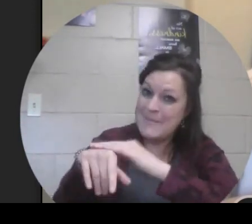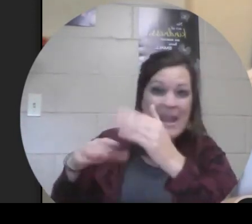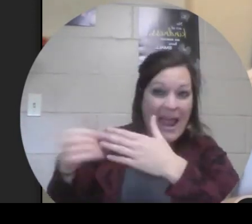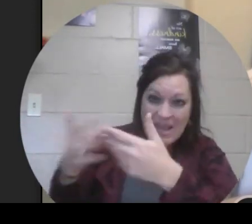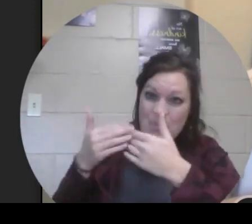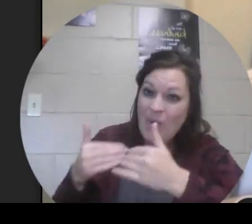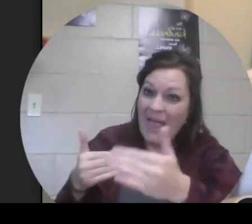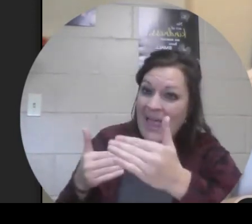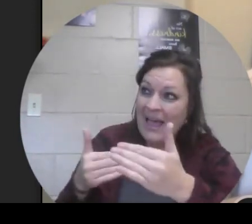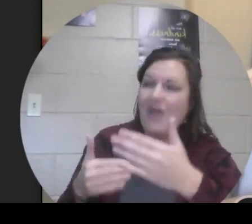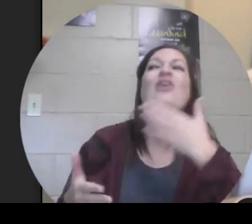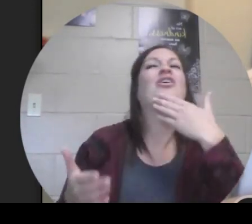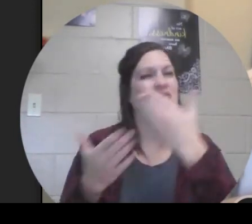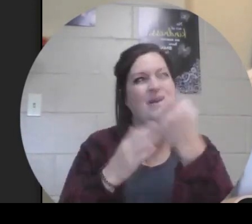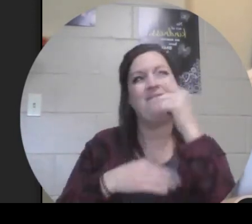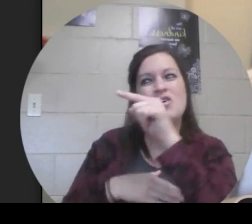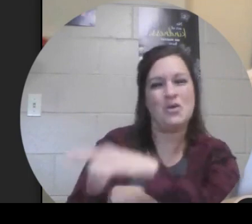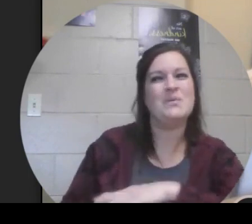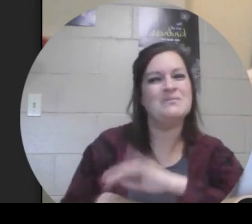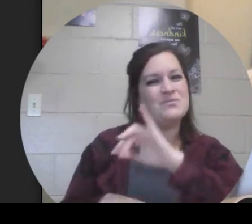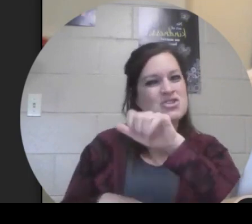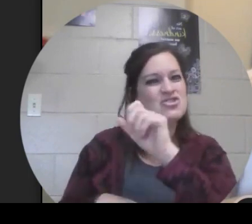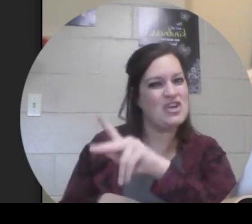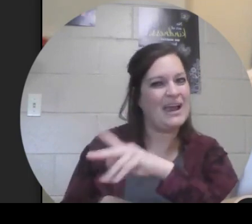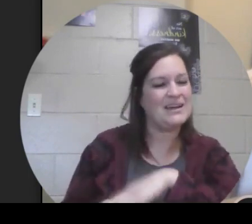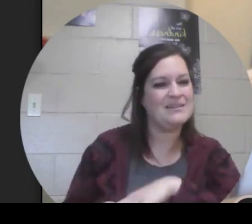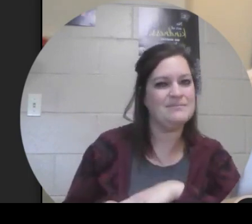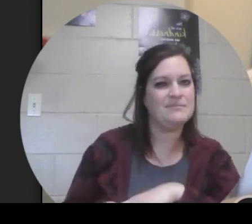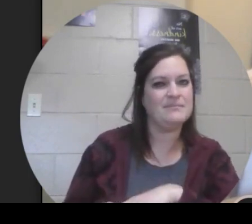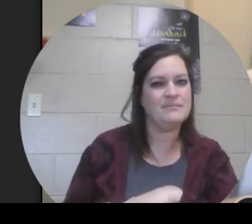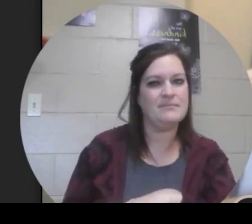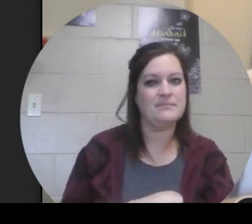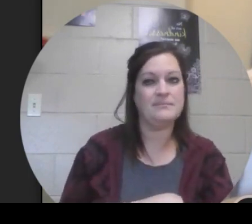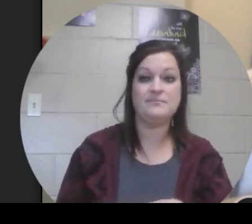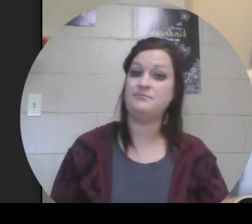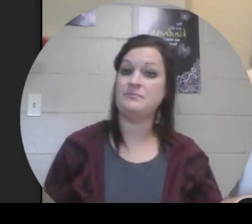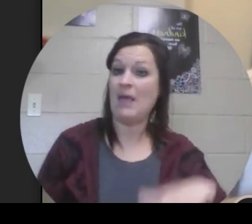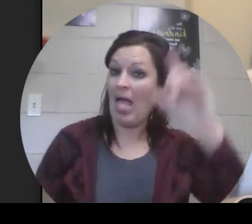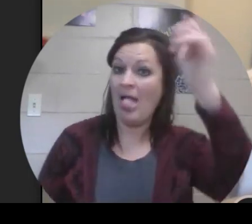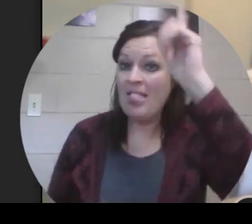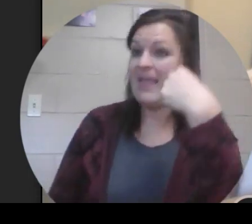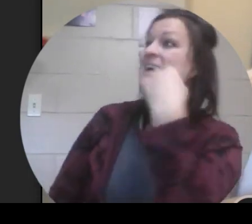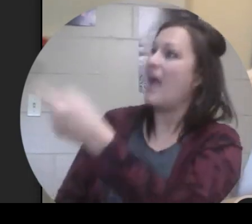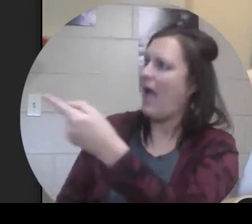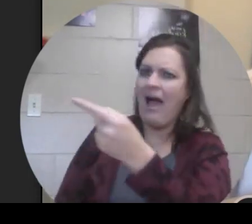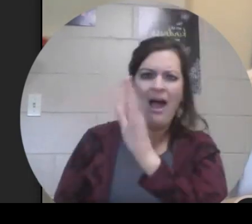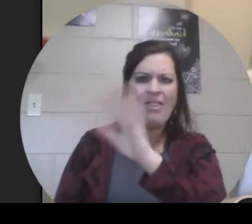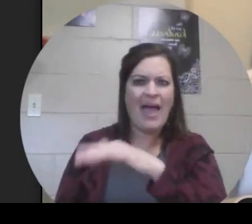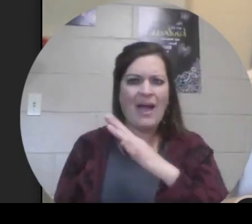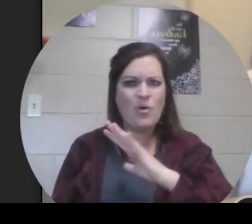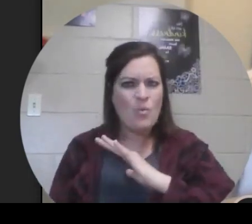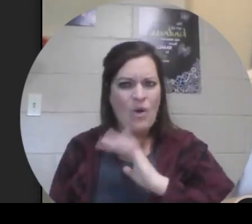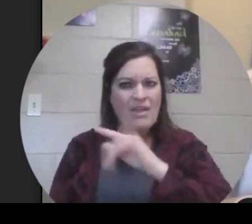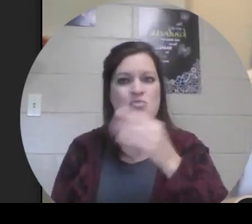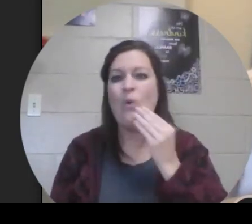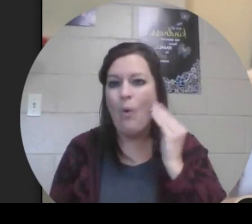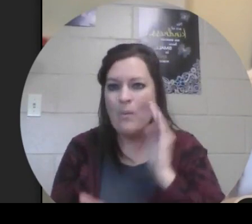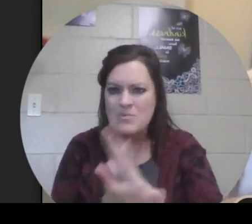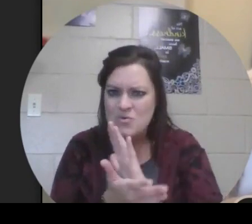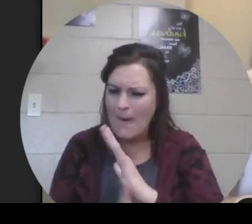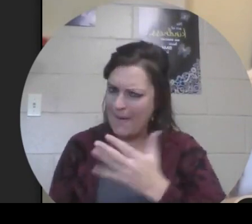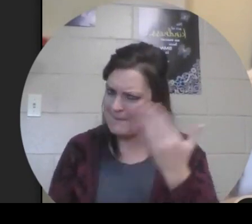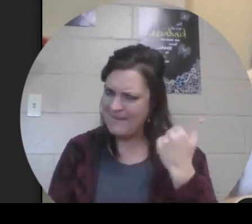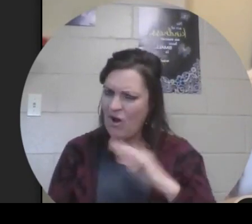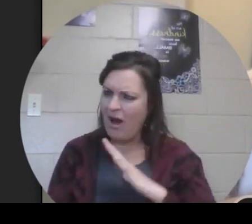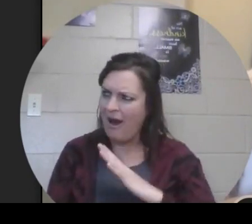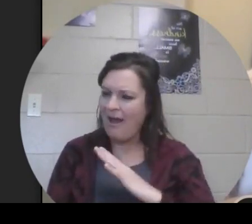asked. Good for you, Jack. I think it's cool that you were homeschooled, Leah said to me. She does? I